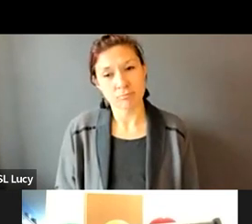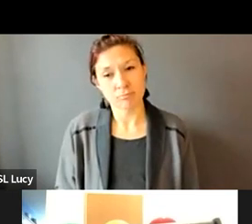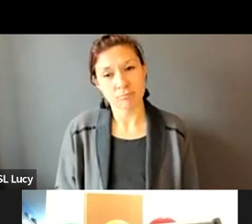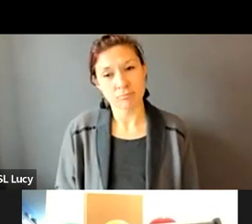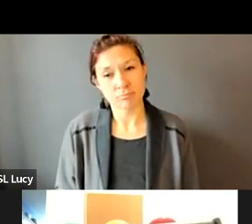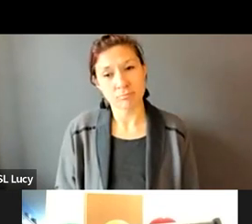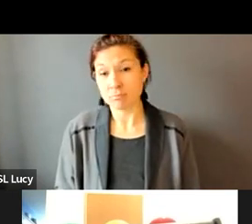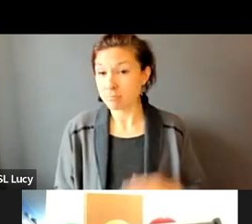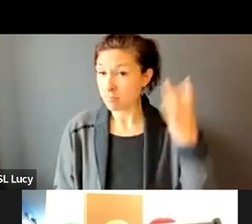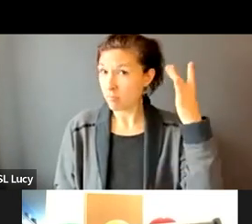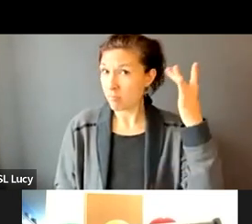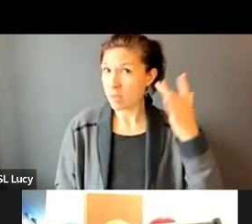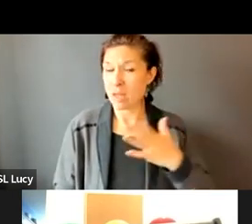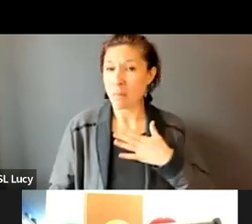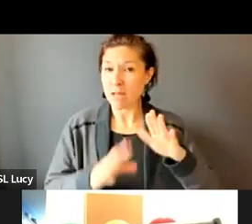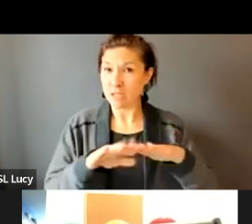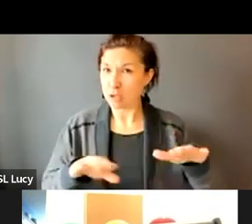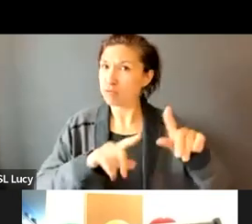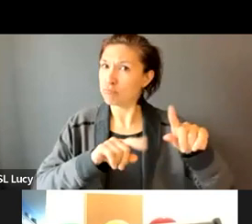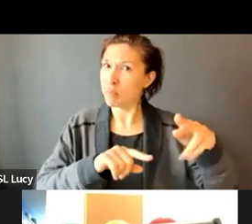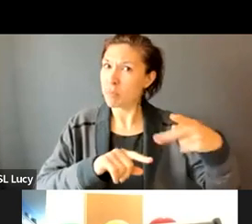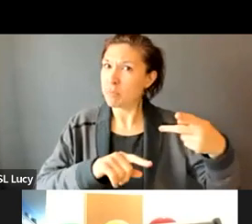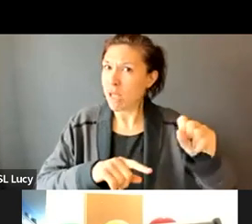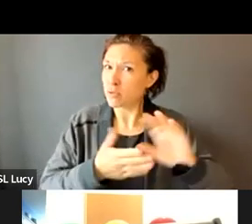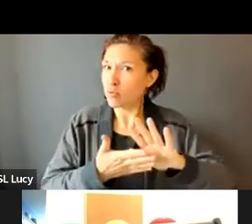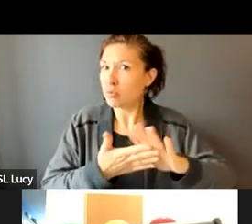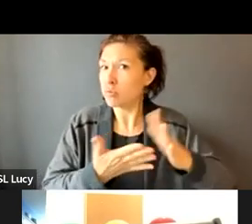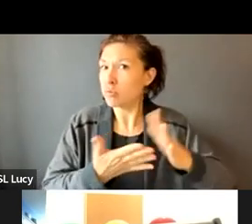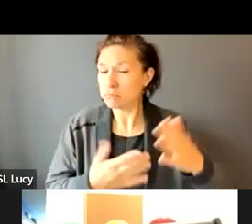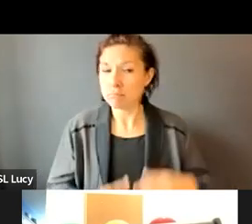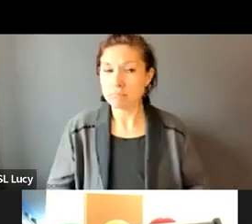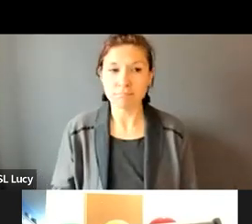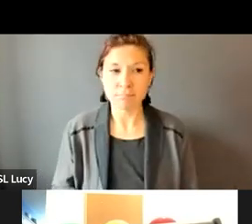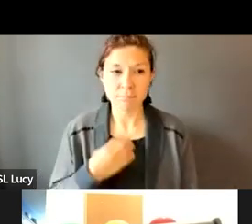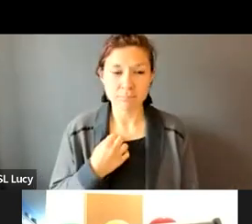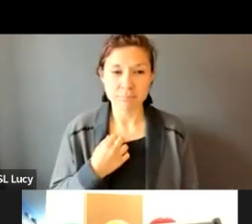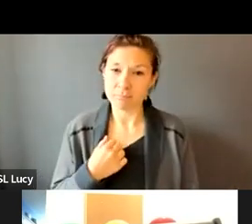since my children attended them is